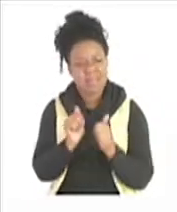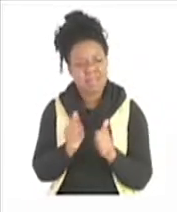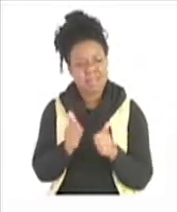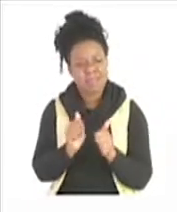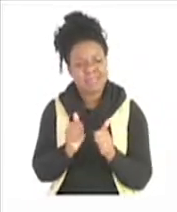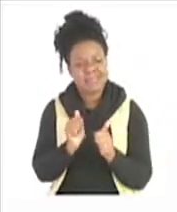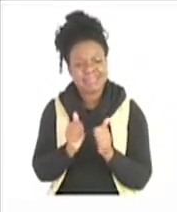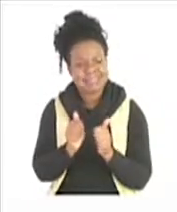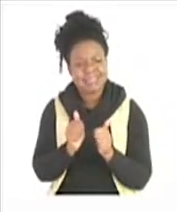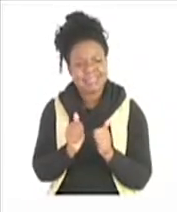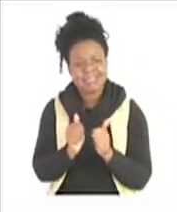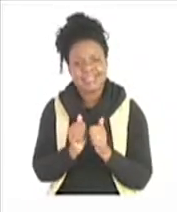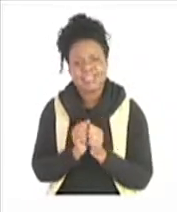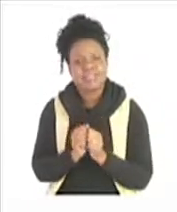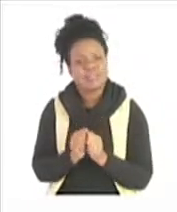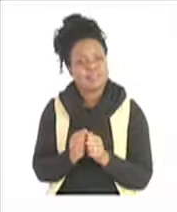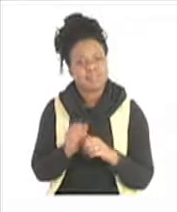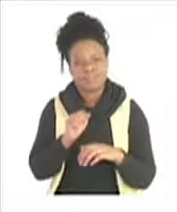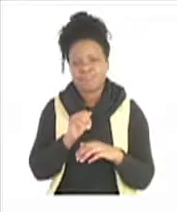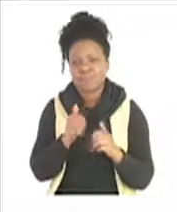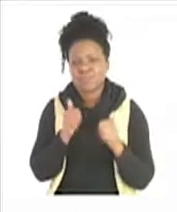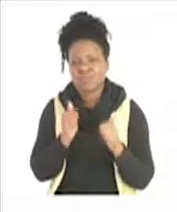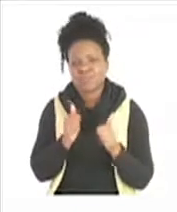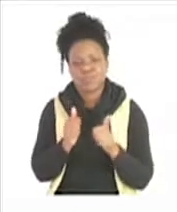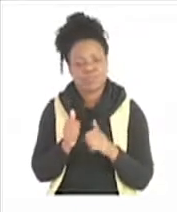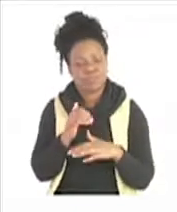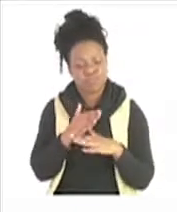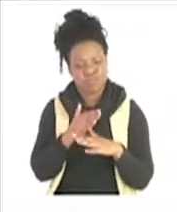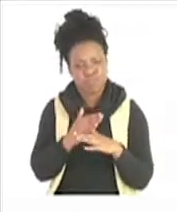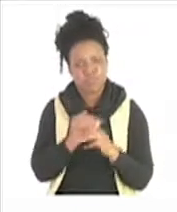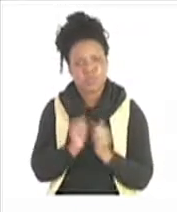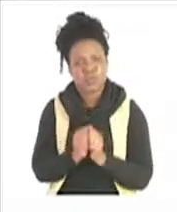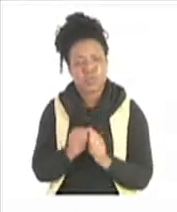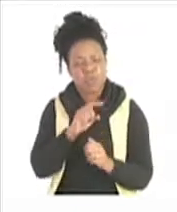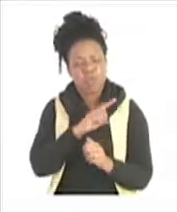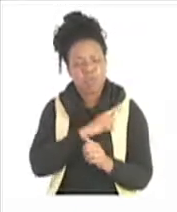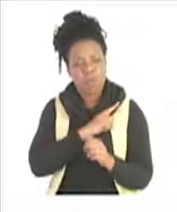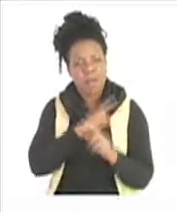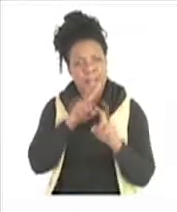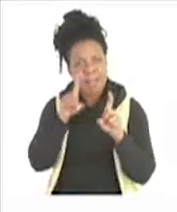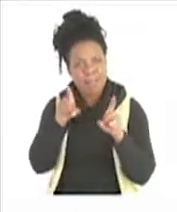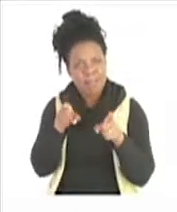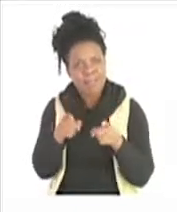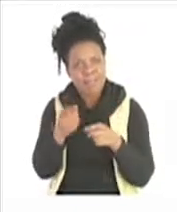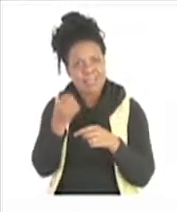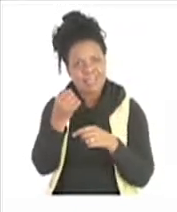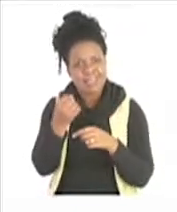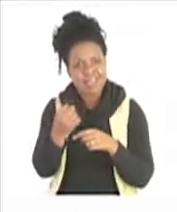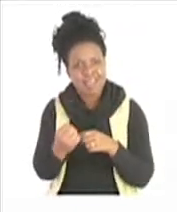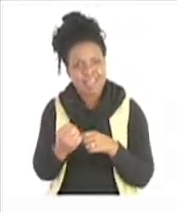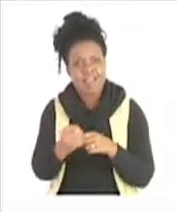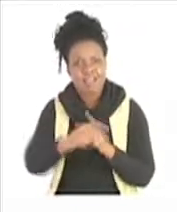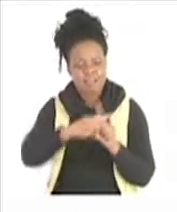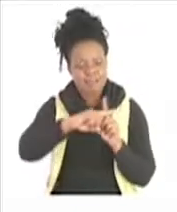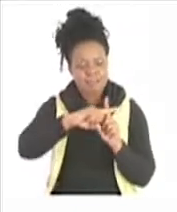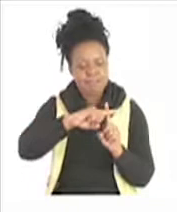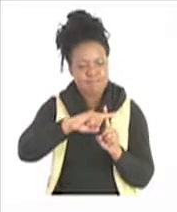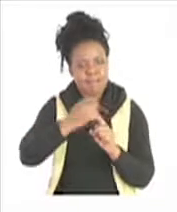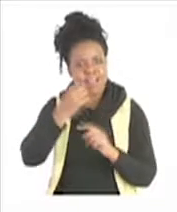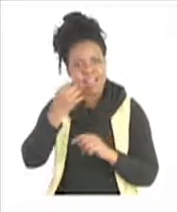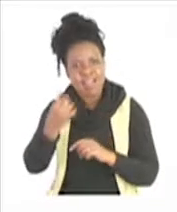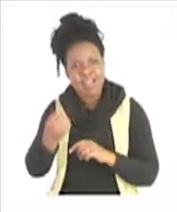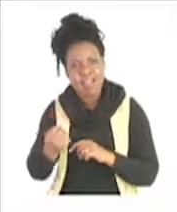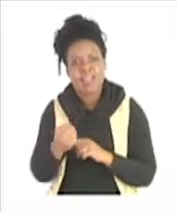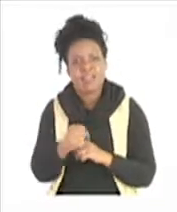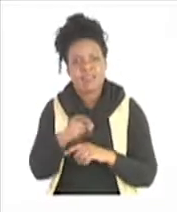bracket, a multiplication, a subtraction, and a division. So a very nice BODMAS